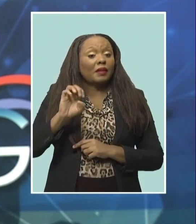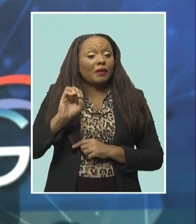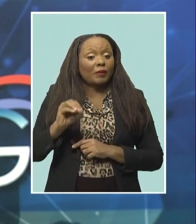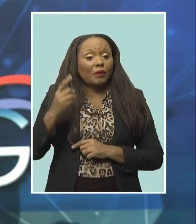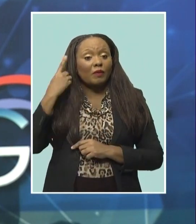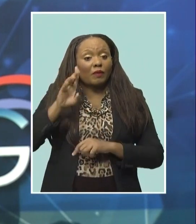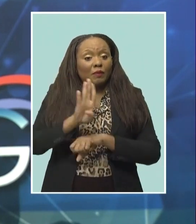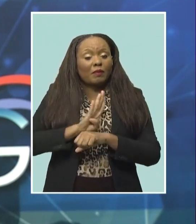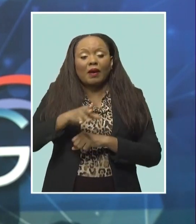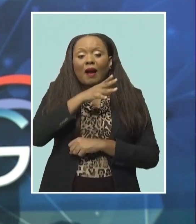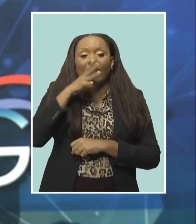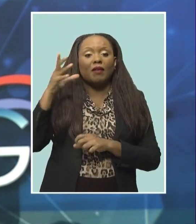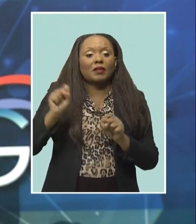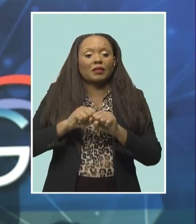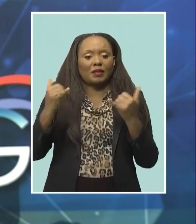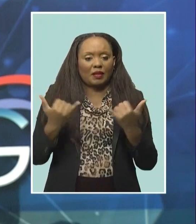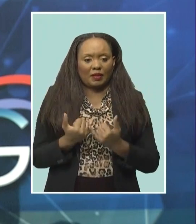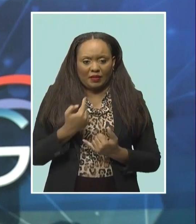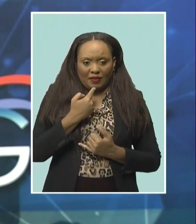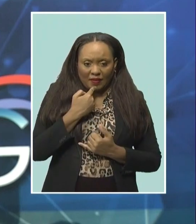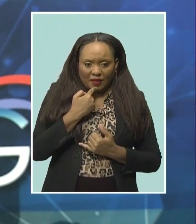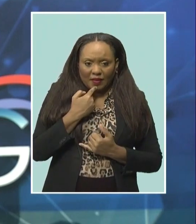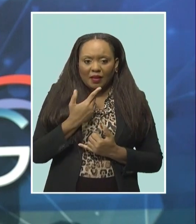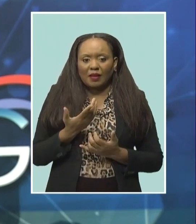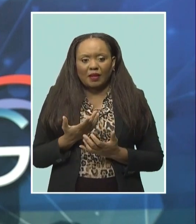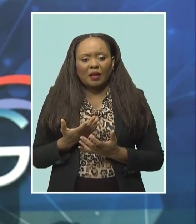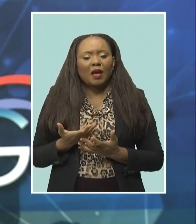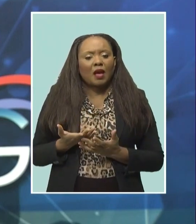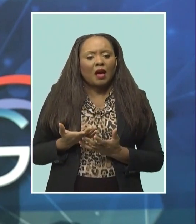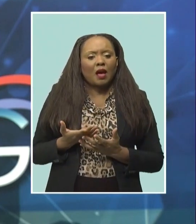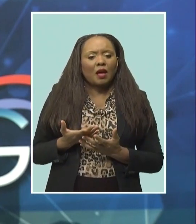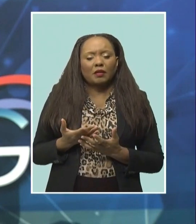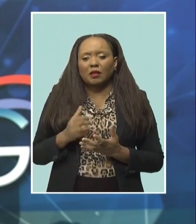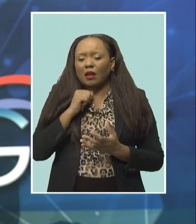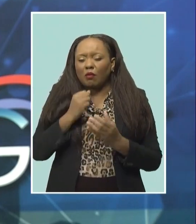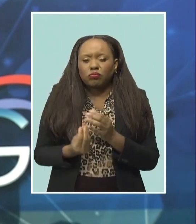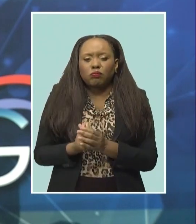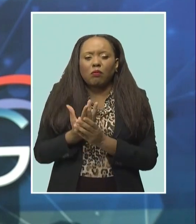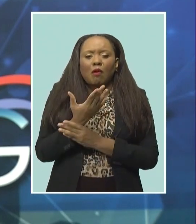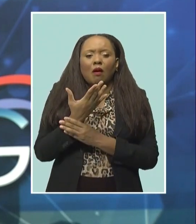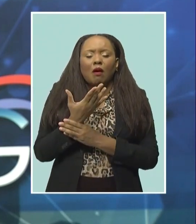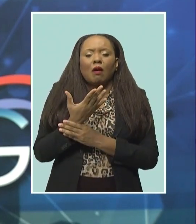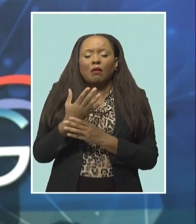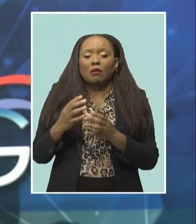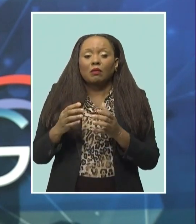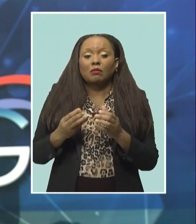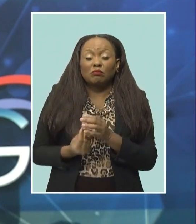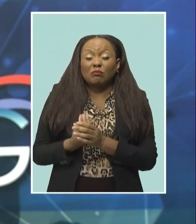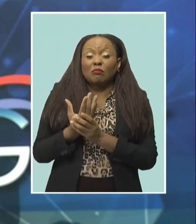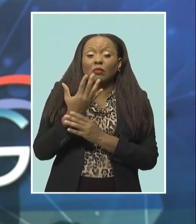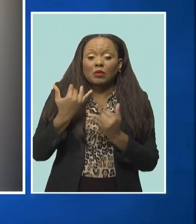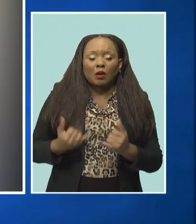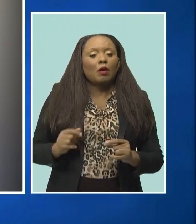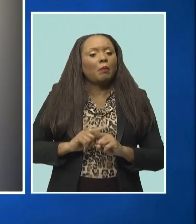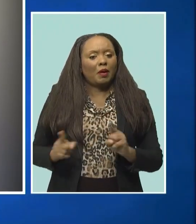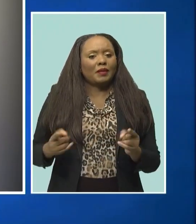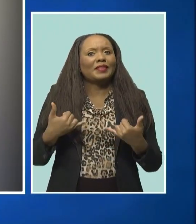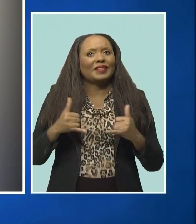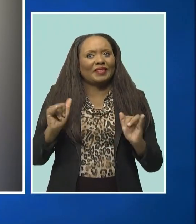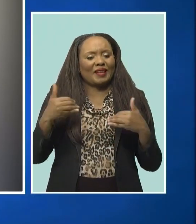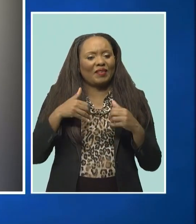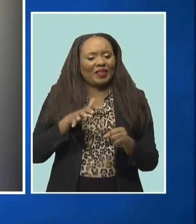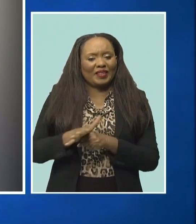for juniors during the largest national event and festival in Barbados. So come out, bring